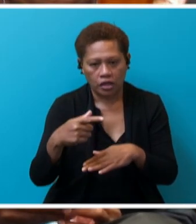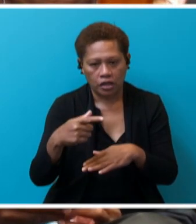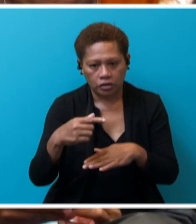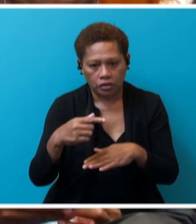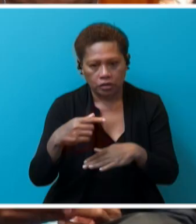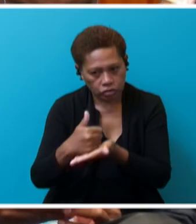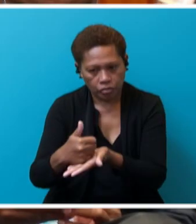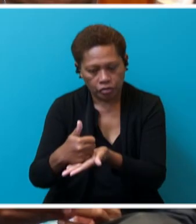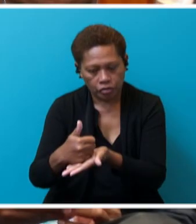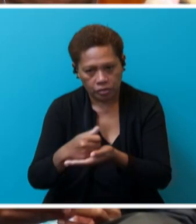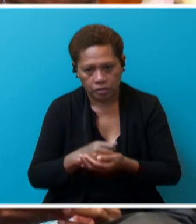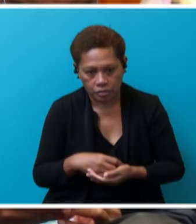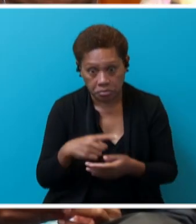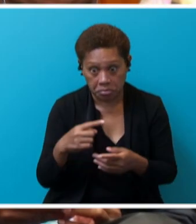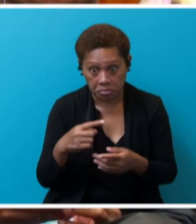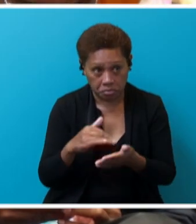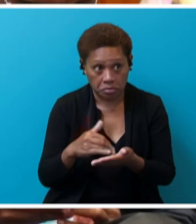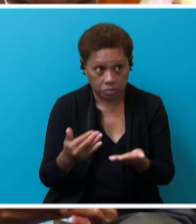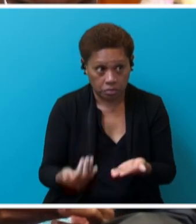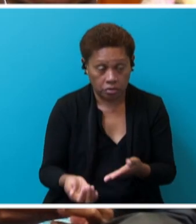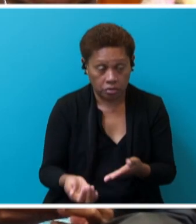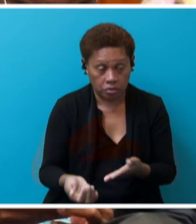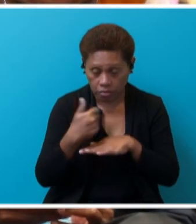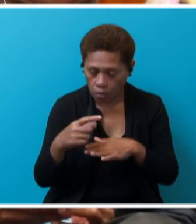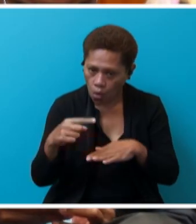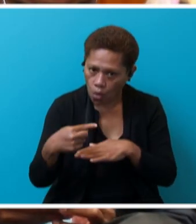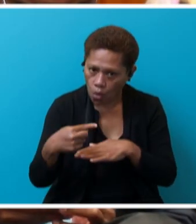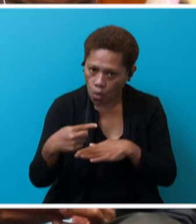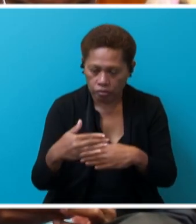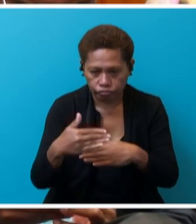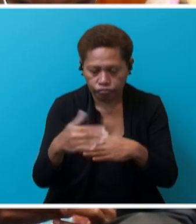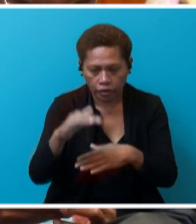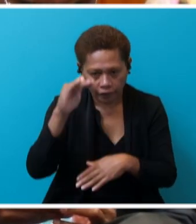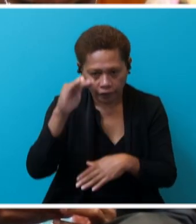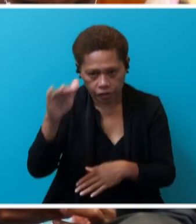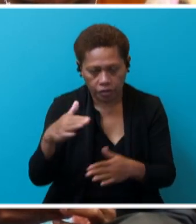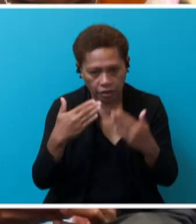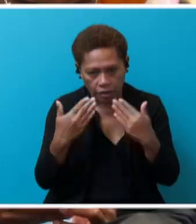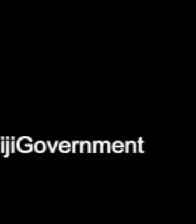has done that and will continue to do so moving into the future. Navalu.